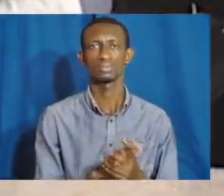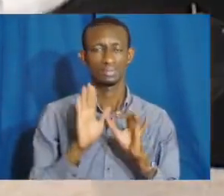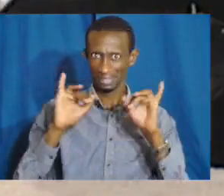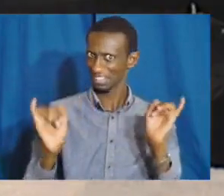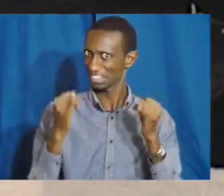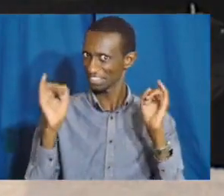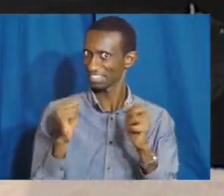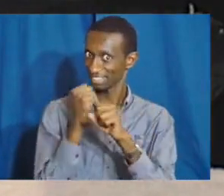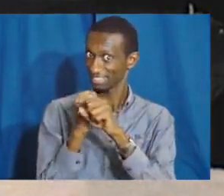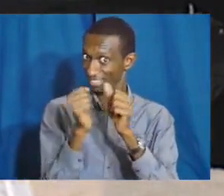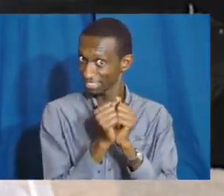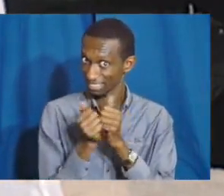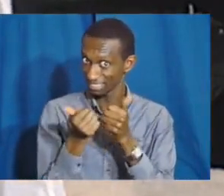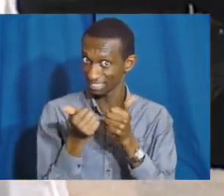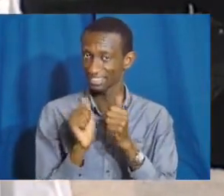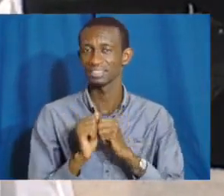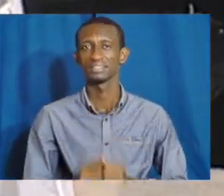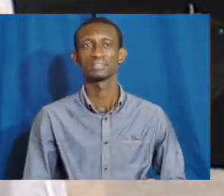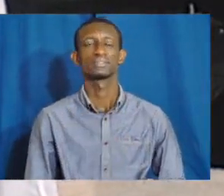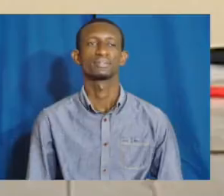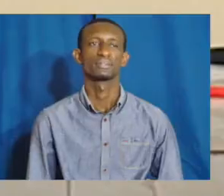do it together.